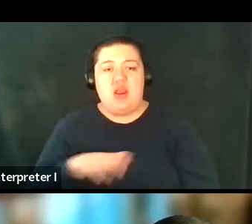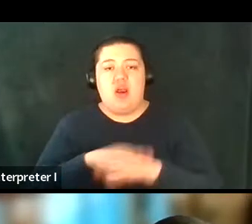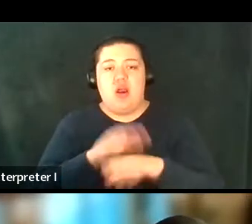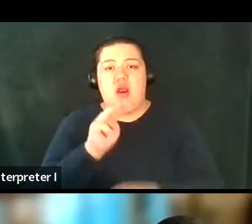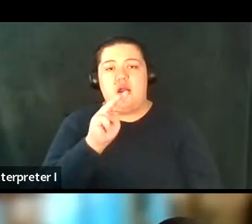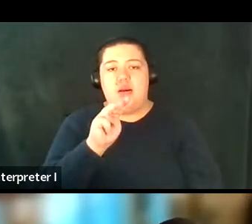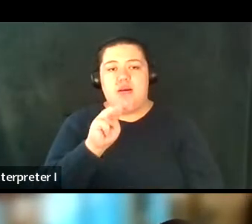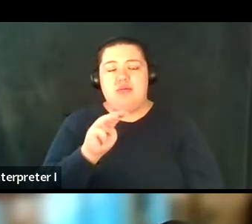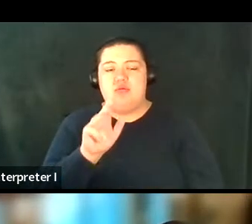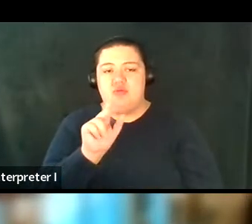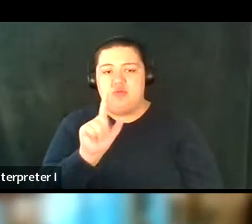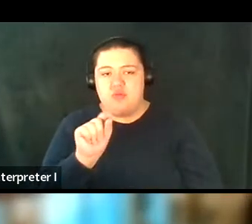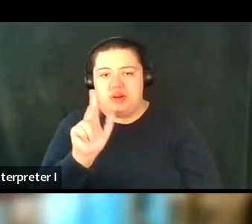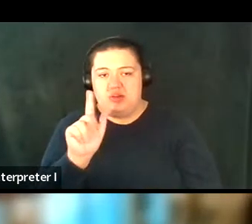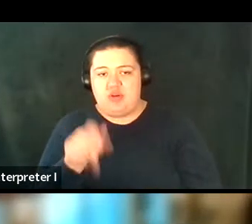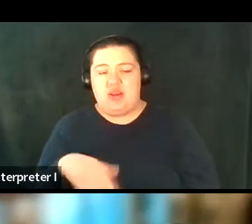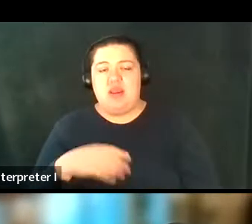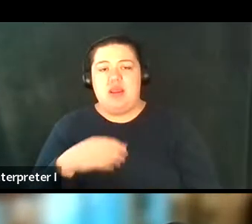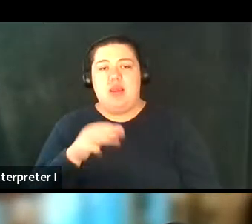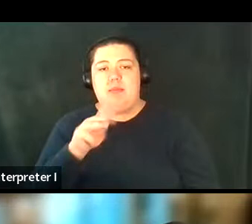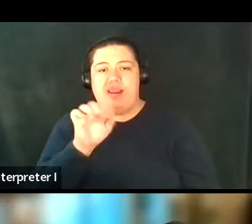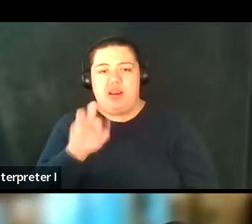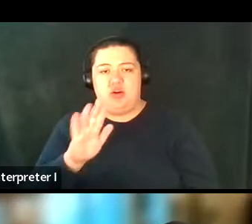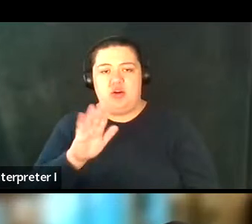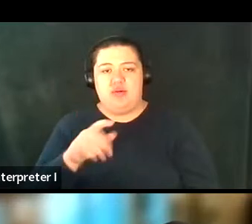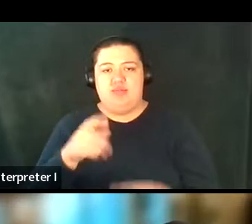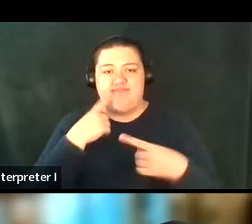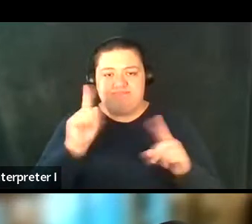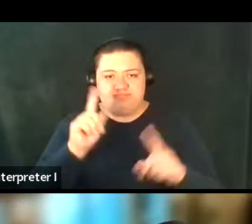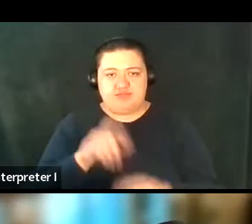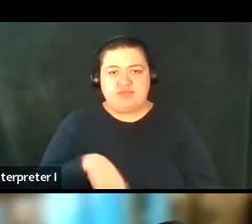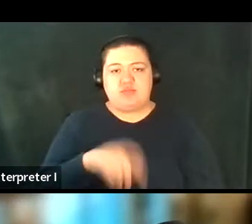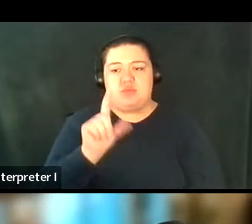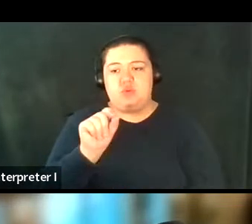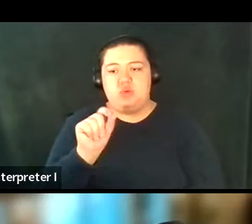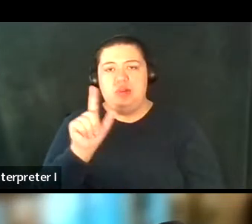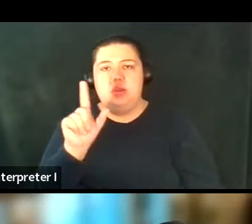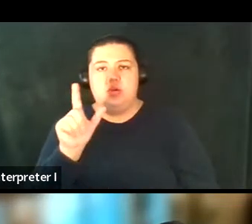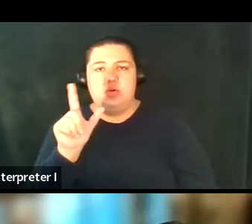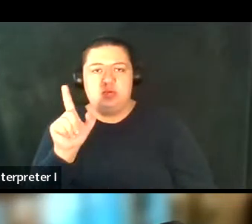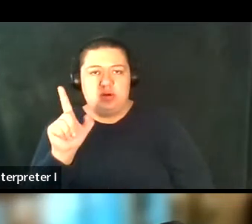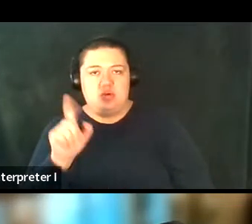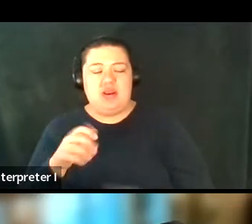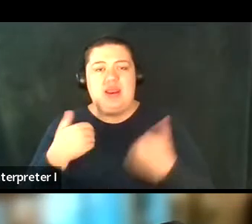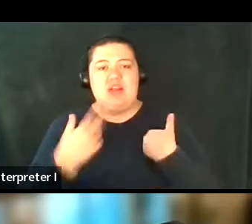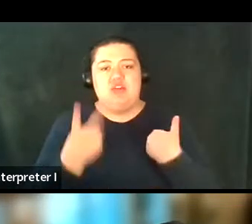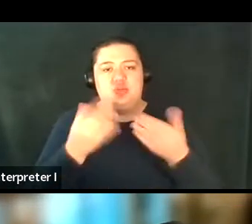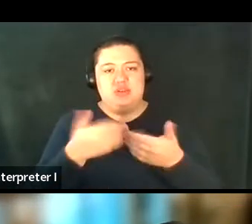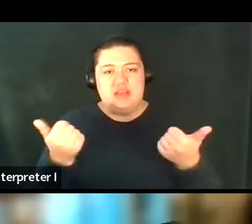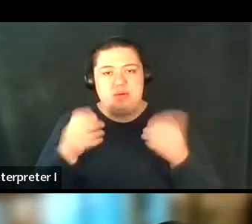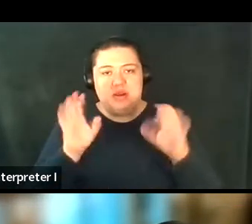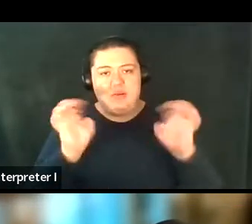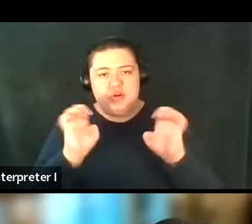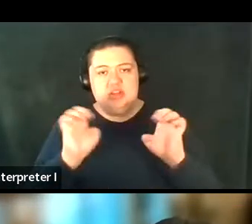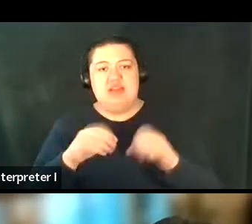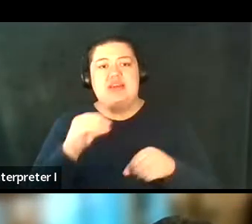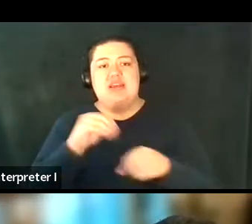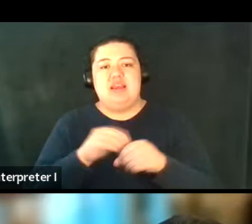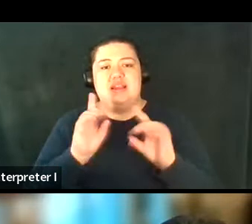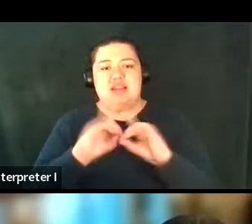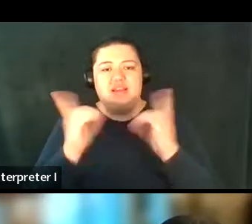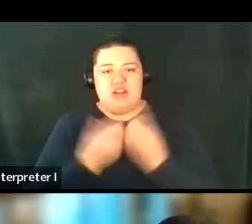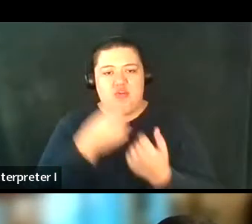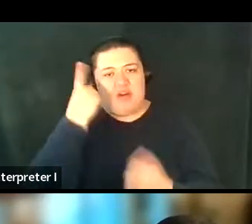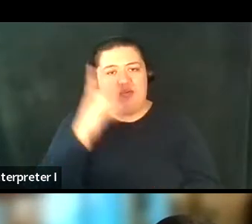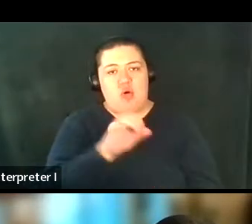issued order 2023-141, which declares 2 separate public emergencies in the district related to the ongoing opioid crisis and